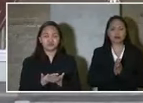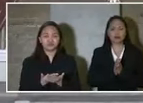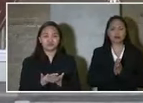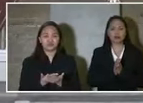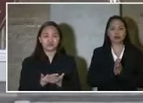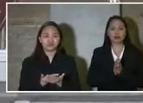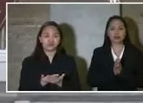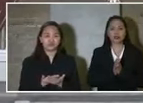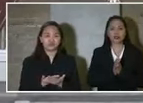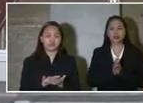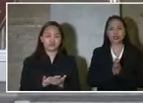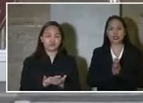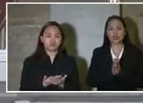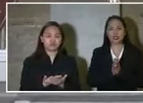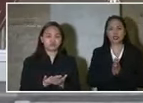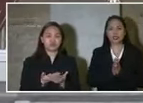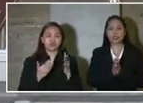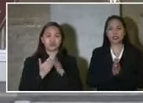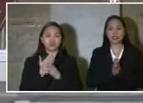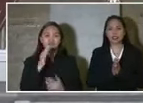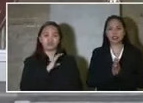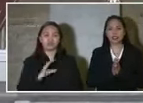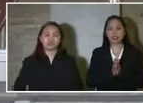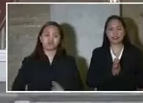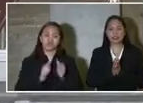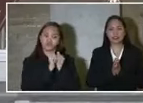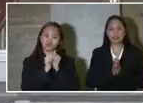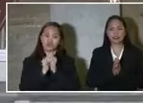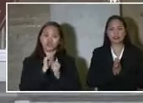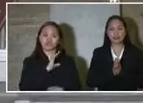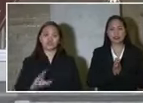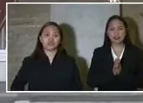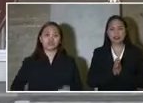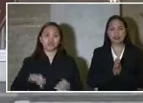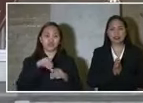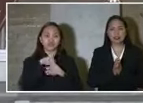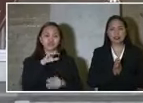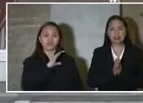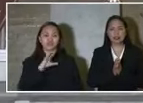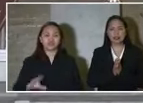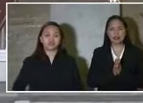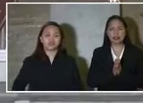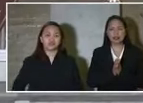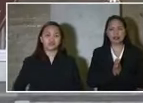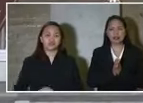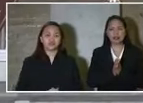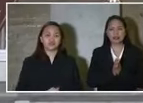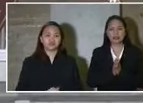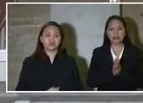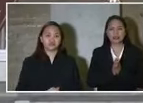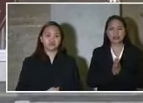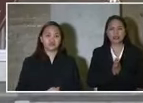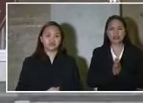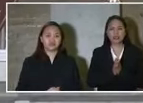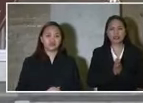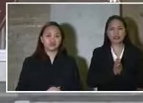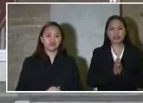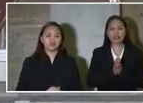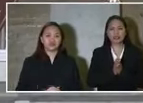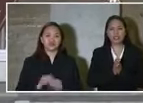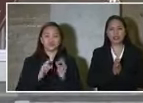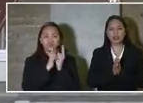Per ipsum et cum ipso et in ipso, est tibi